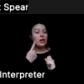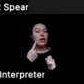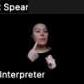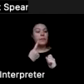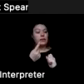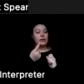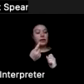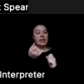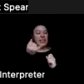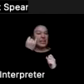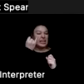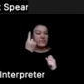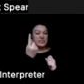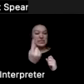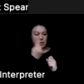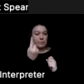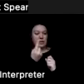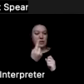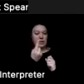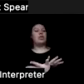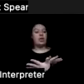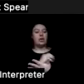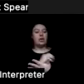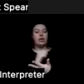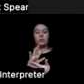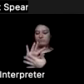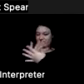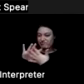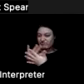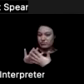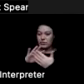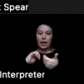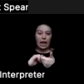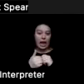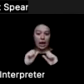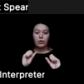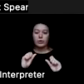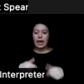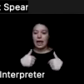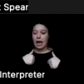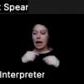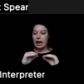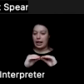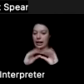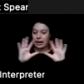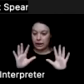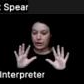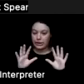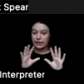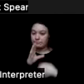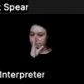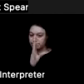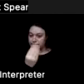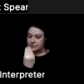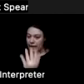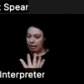are more obvious to the entire stakeholders that are involved in your research team. The second really is thinking